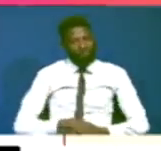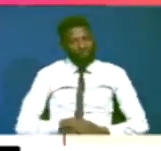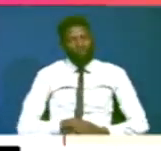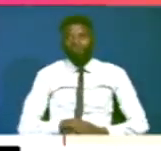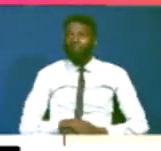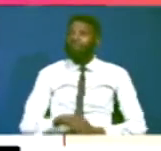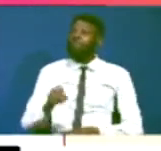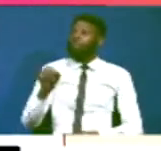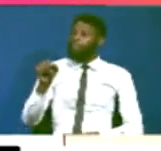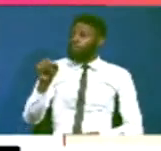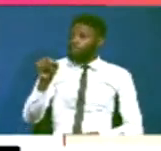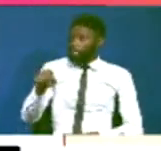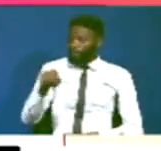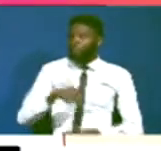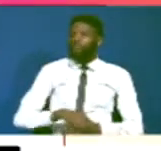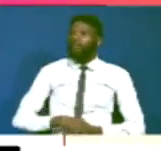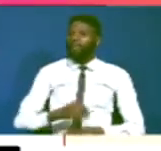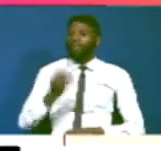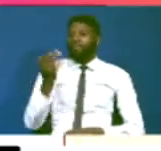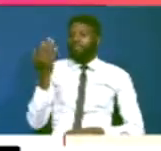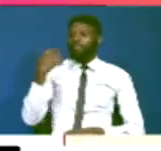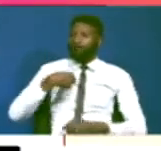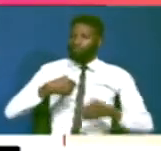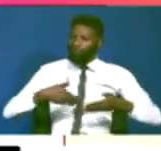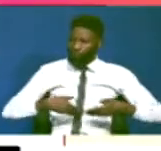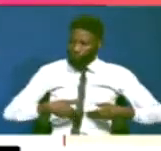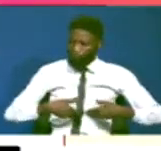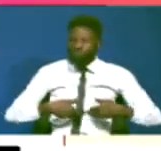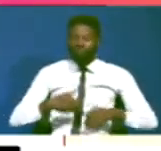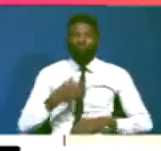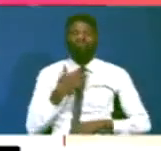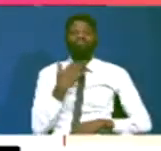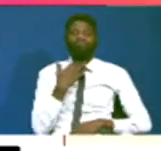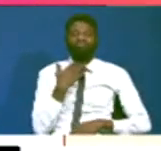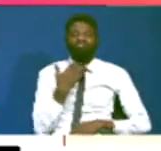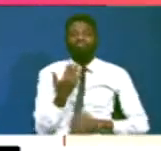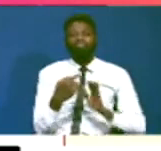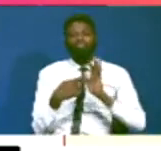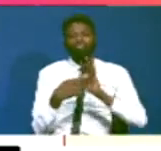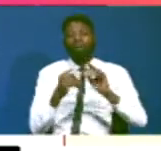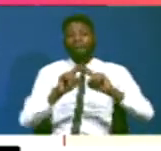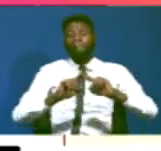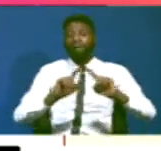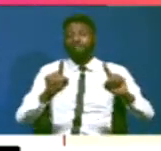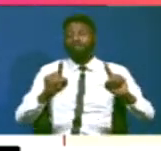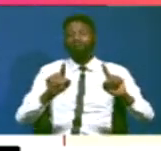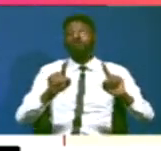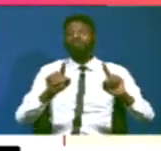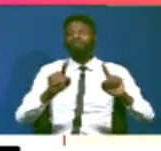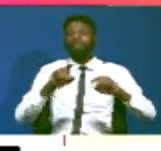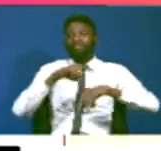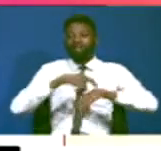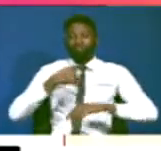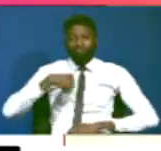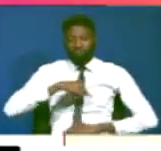initially, as being a young man at that time, you want to show. But what happened then is after we agreed that